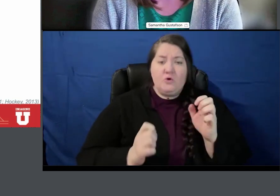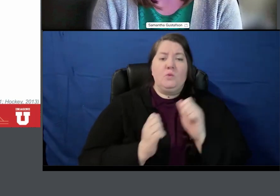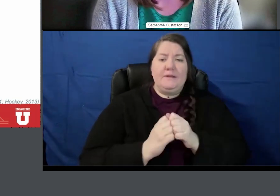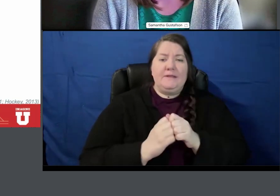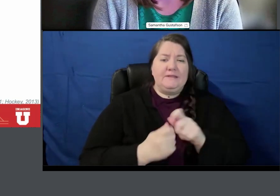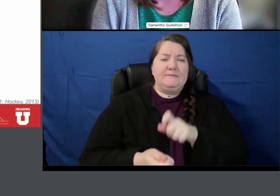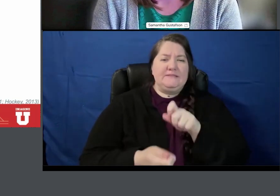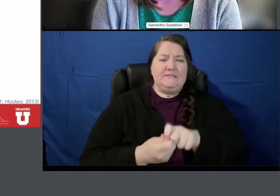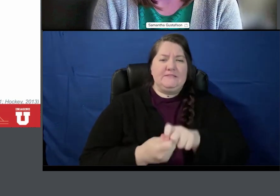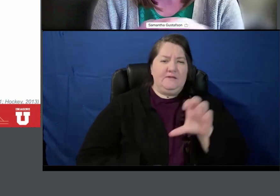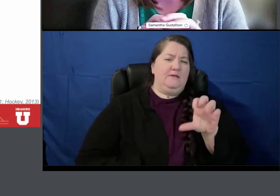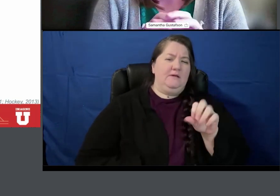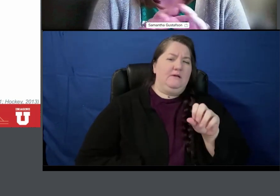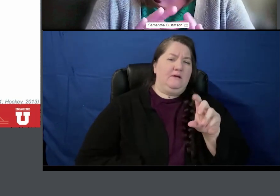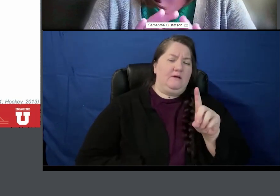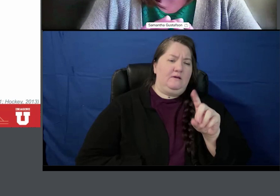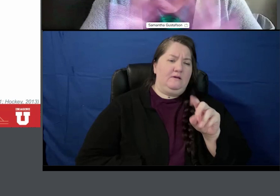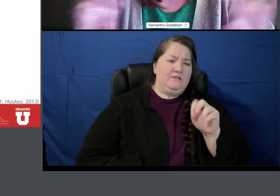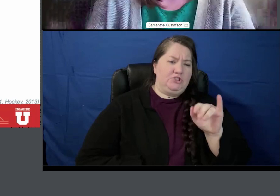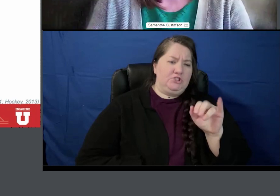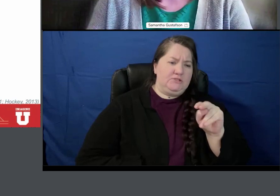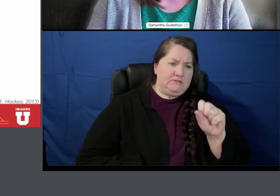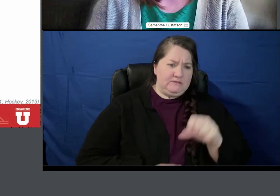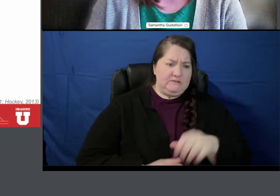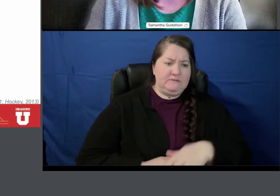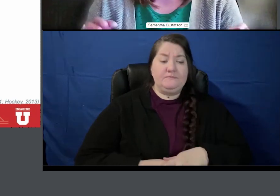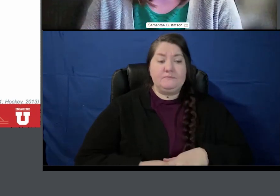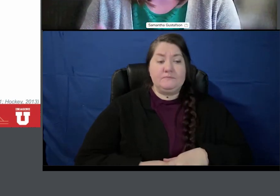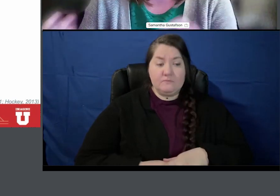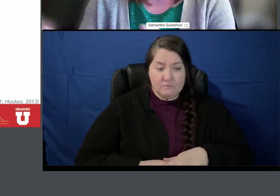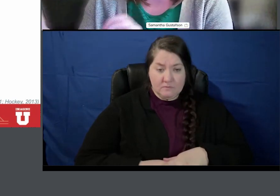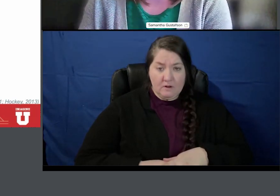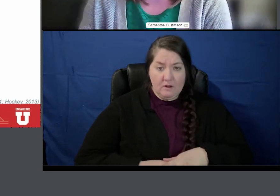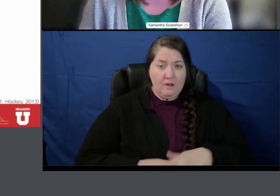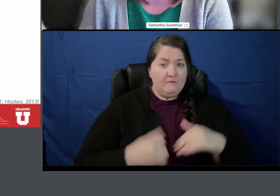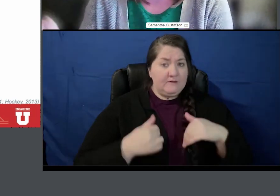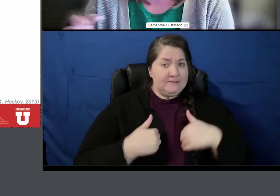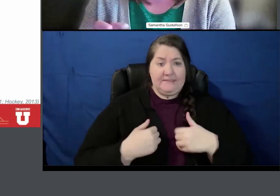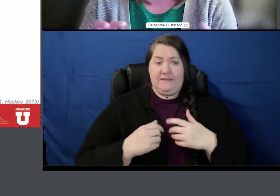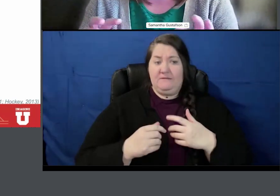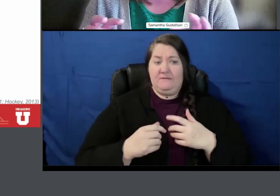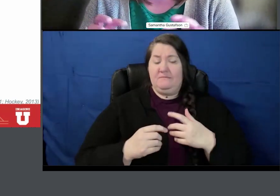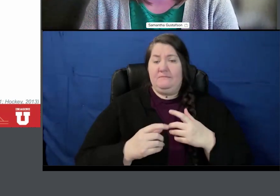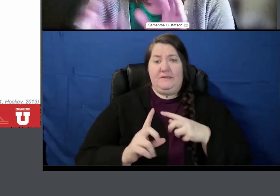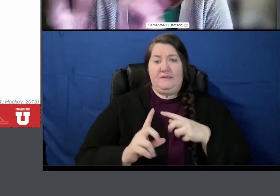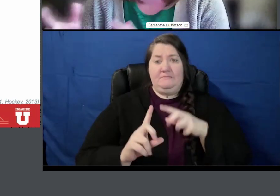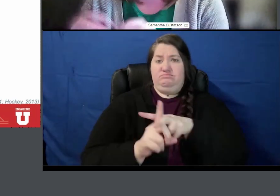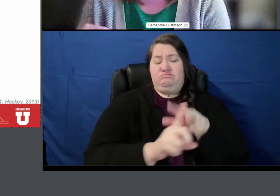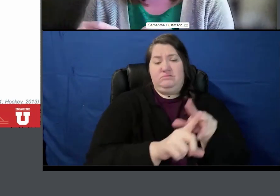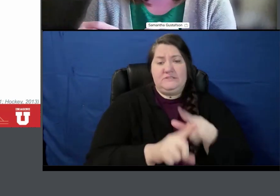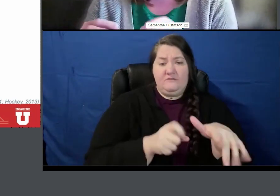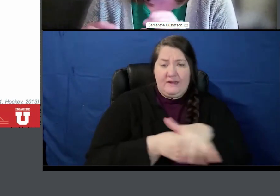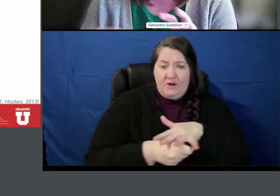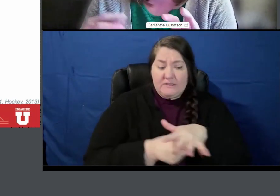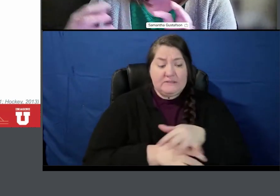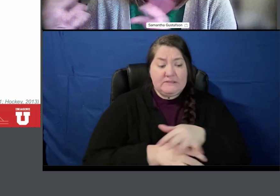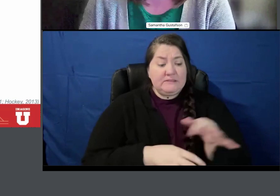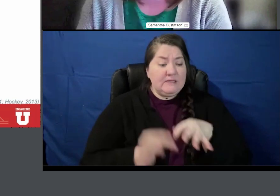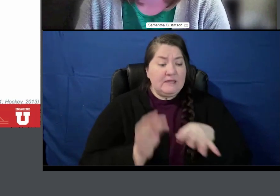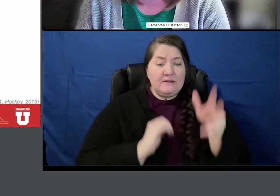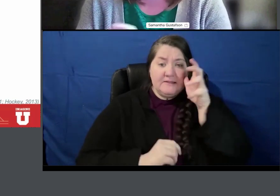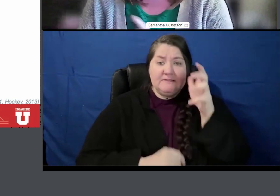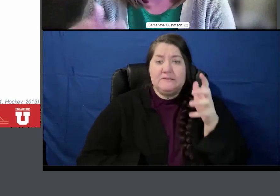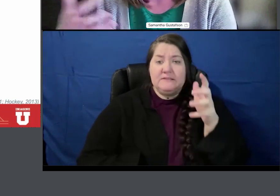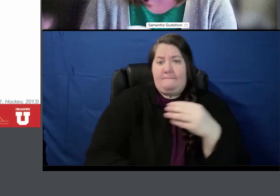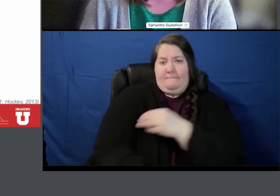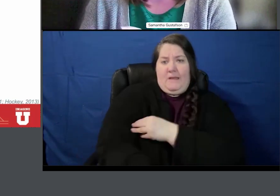And this construct of fatigue can be applied to many different areas. So instead of listening, you could replace muscle